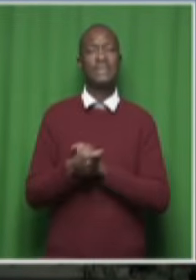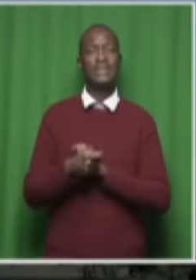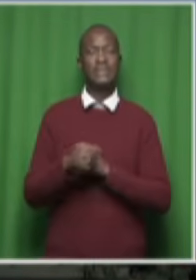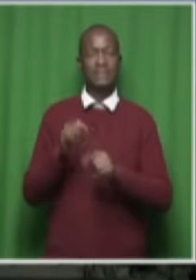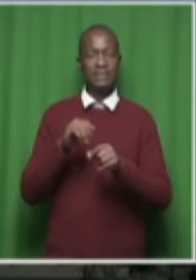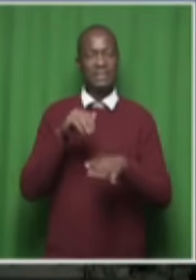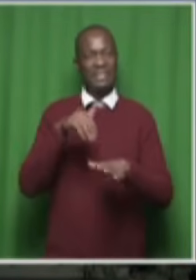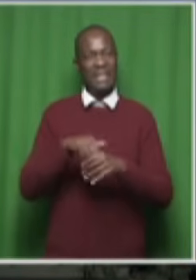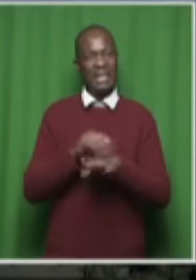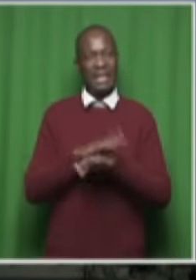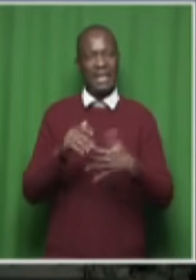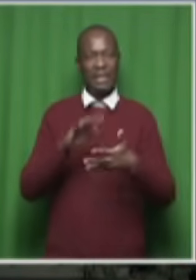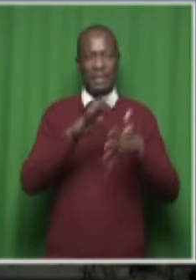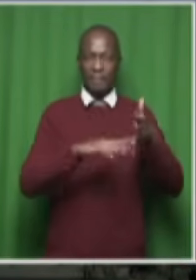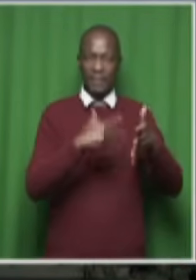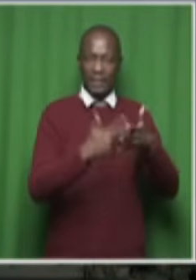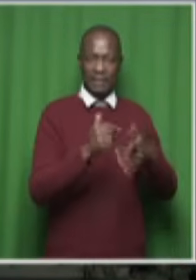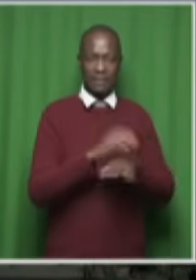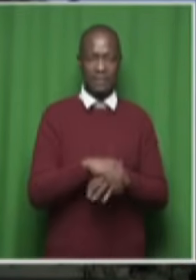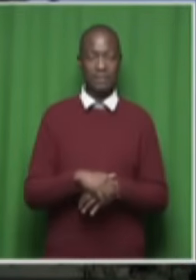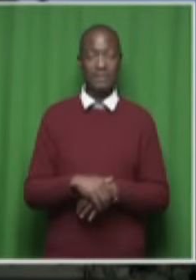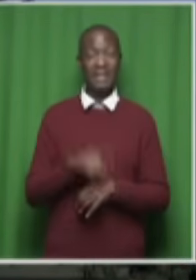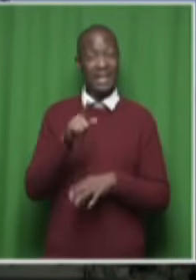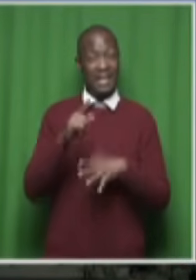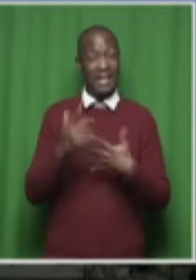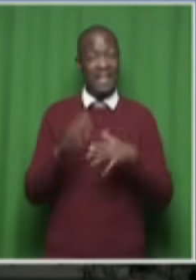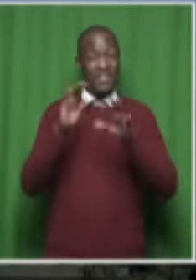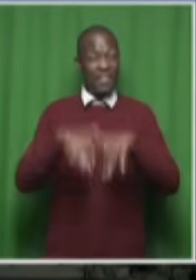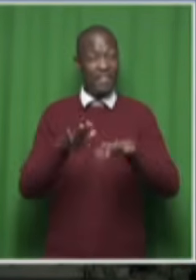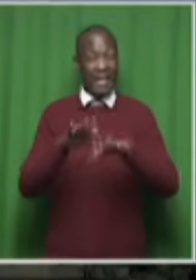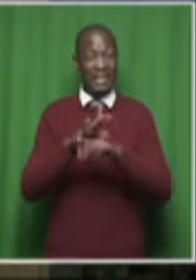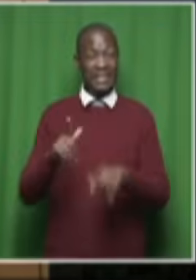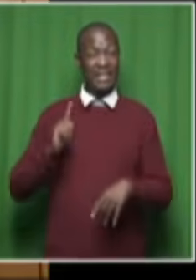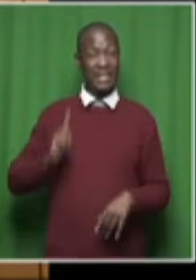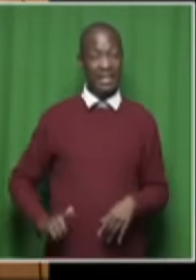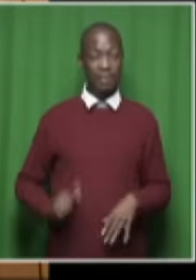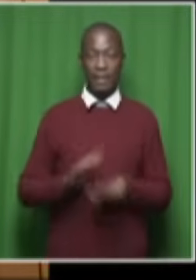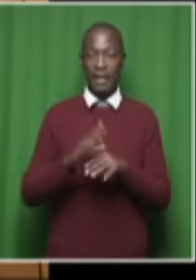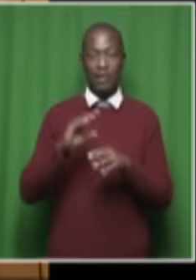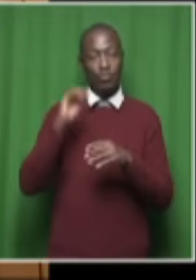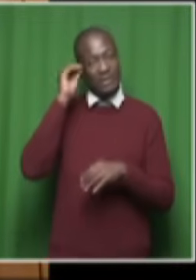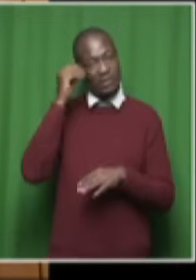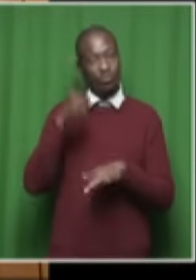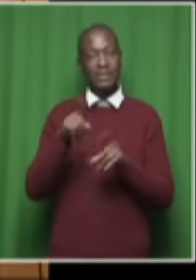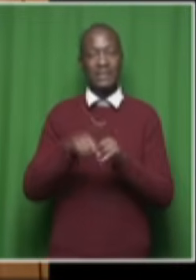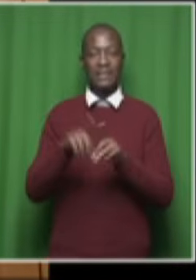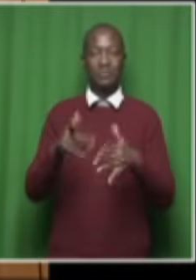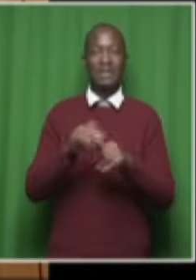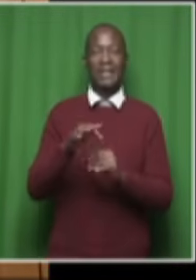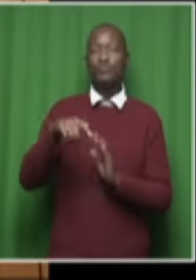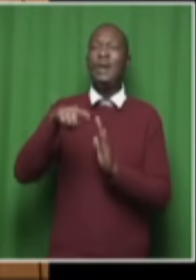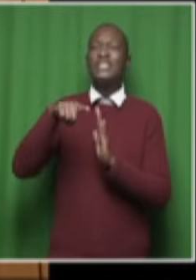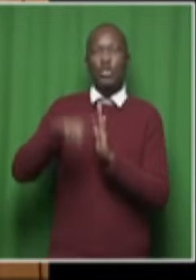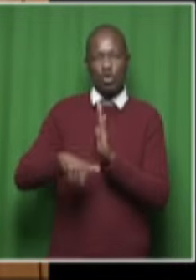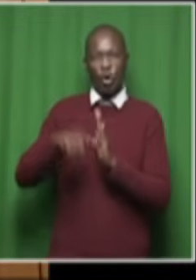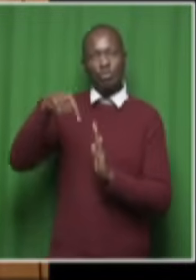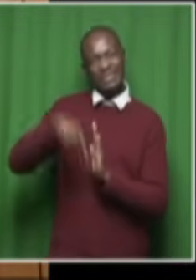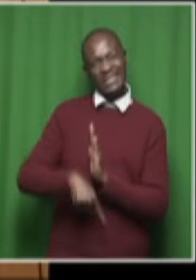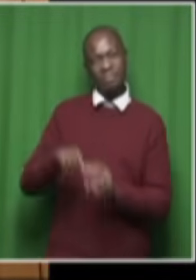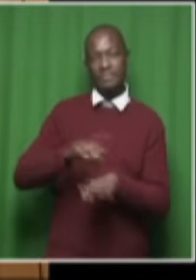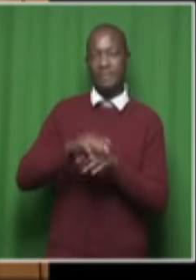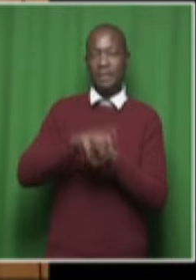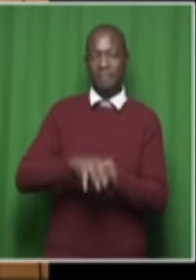a different temperature regime of the Earth. Yeah. The flooding in Libya was interesting as well. It was caused by also a deep low pressure system, which